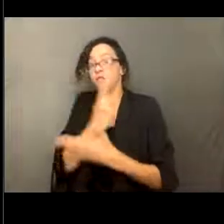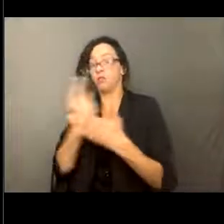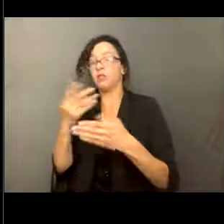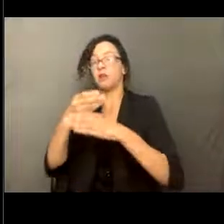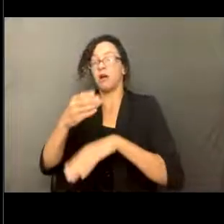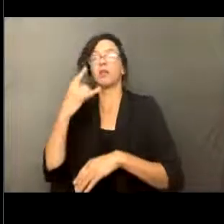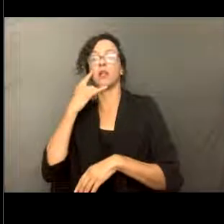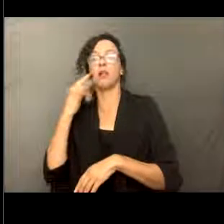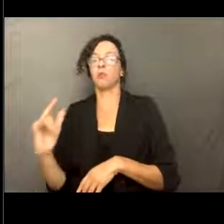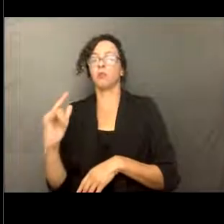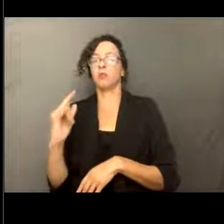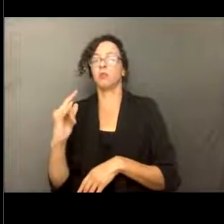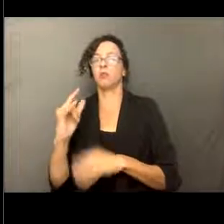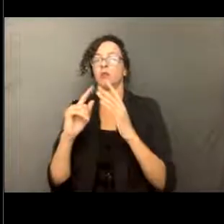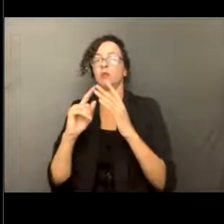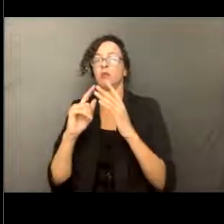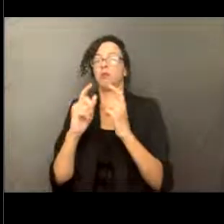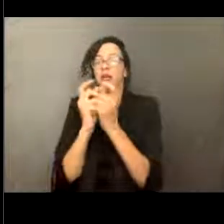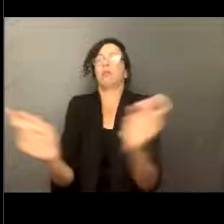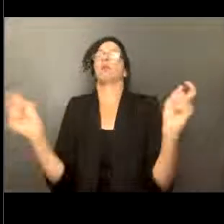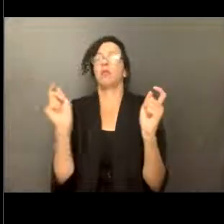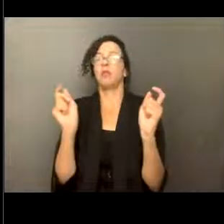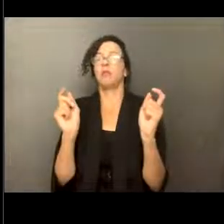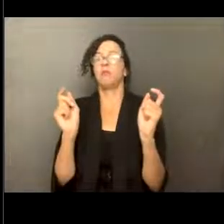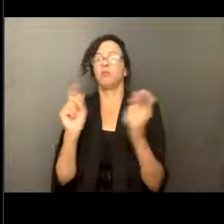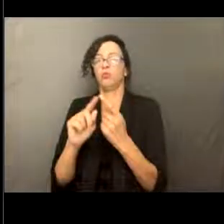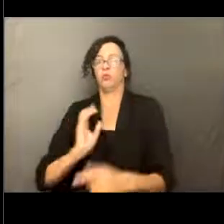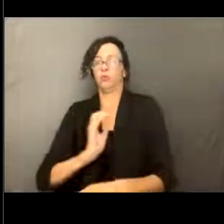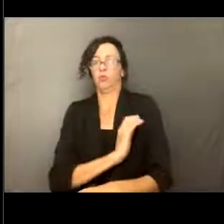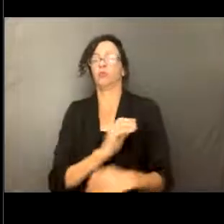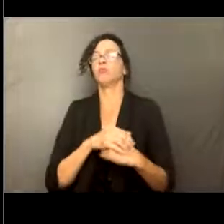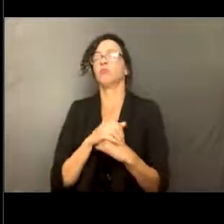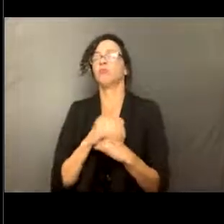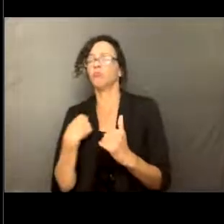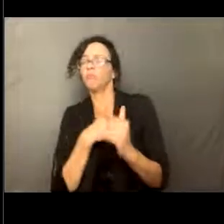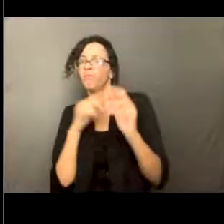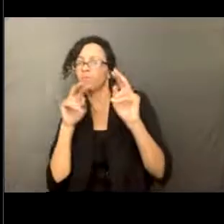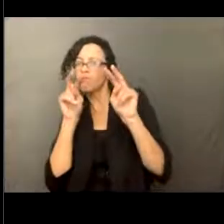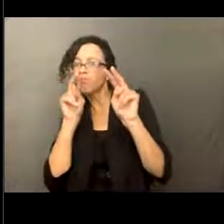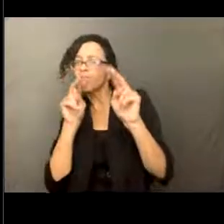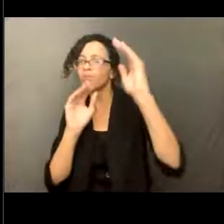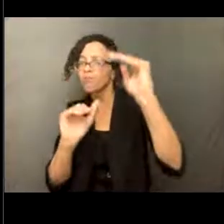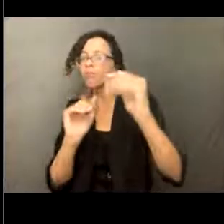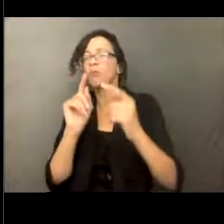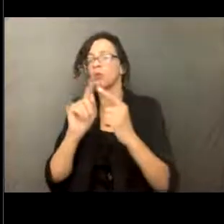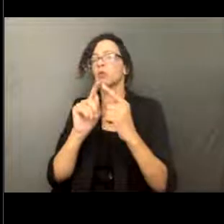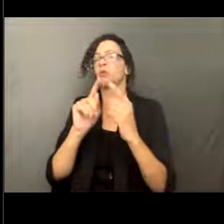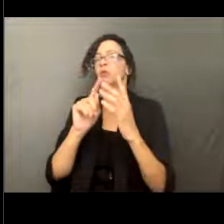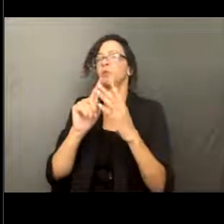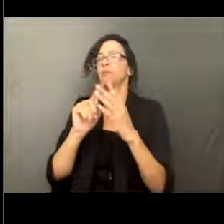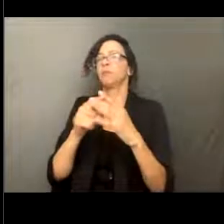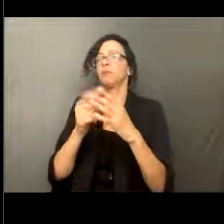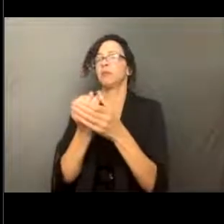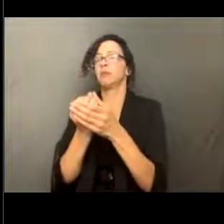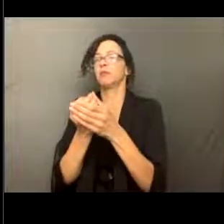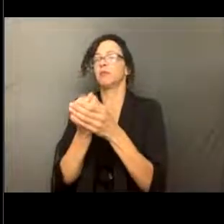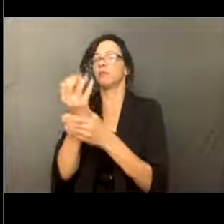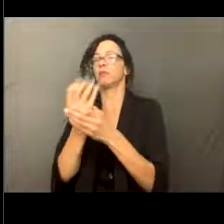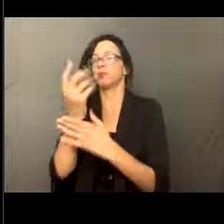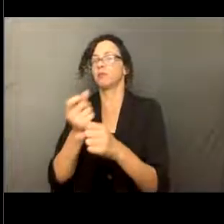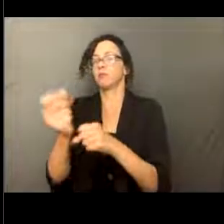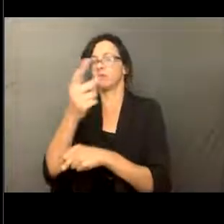is anticipated to complete construction in the spring or summer of 2023. Maybe I'm being a little presumptuous, but I